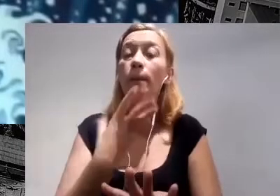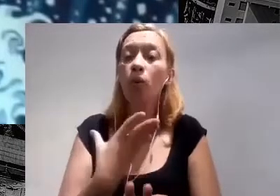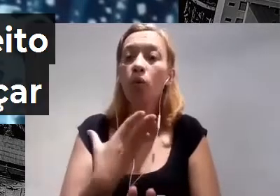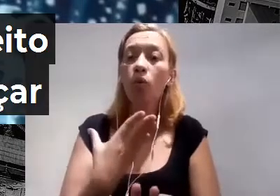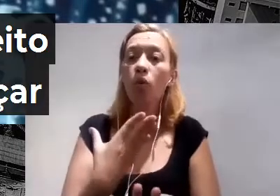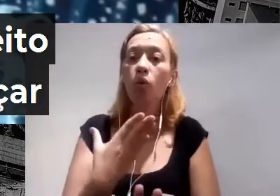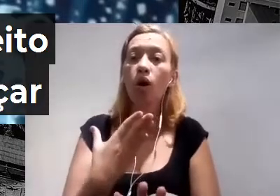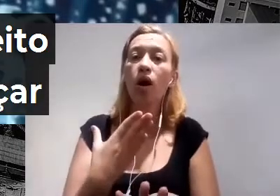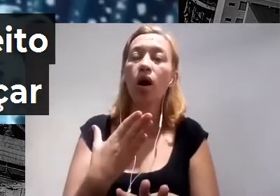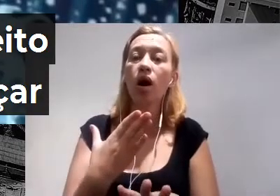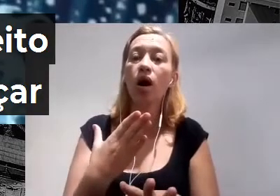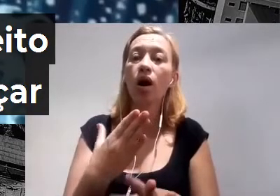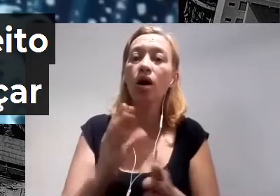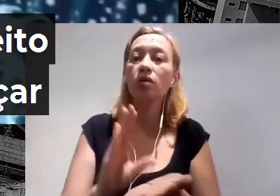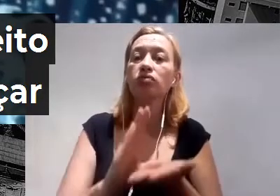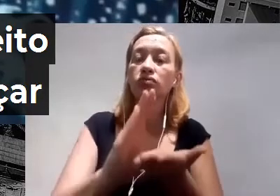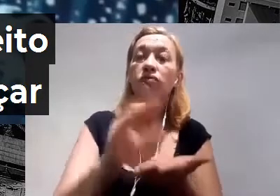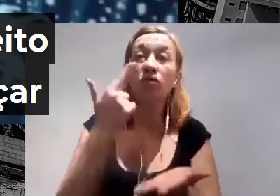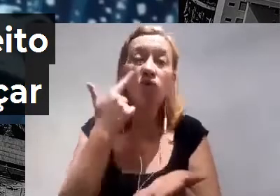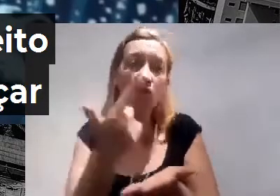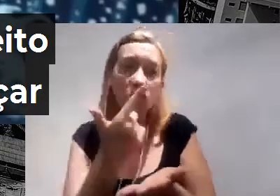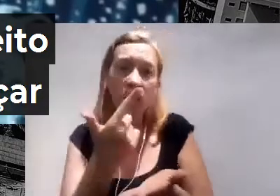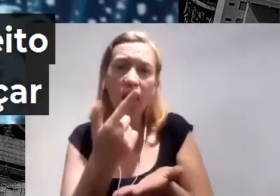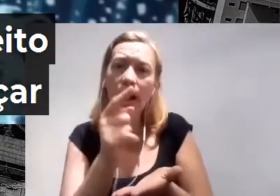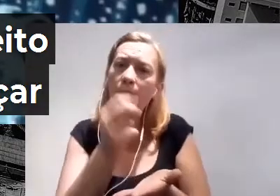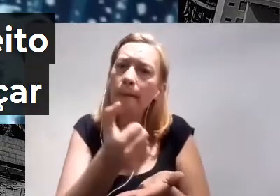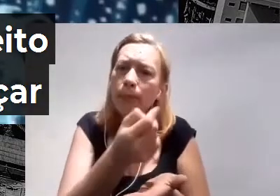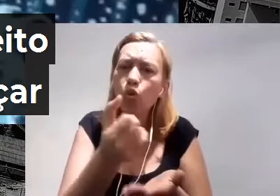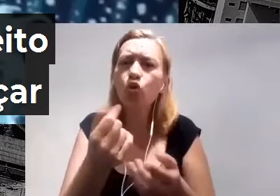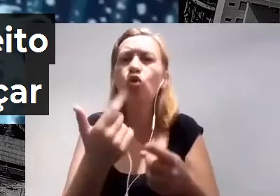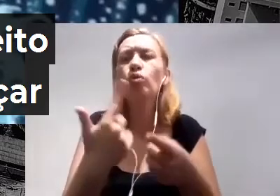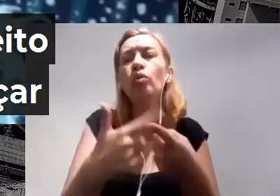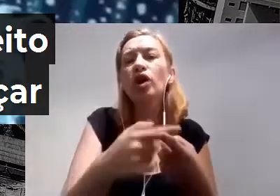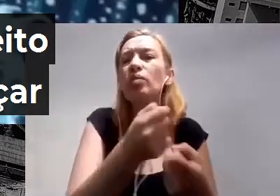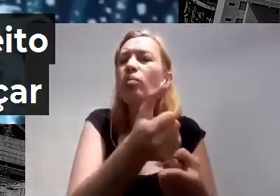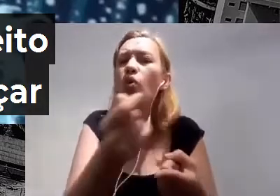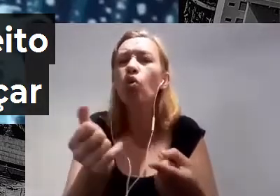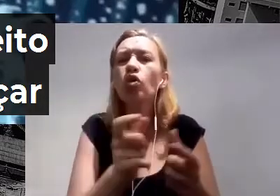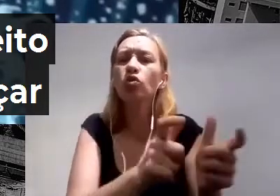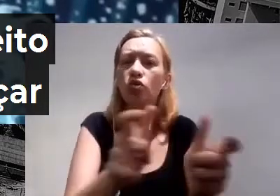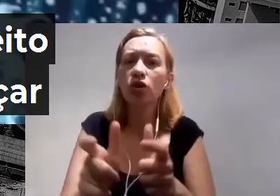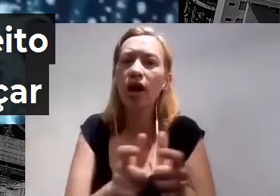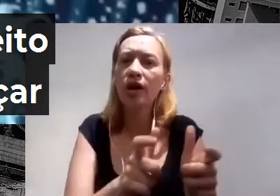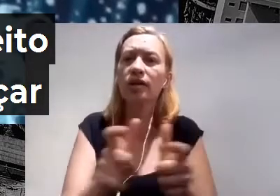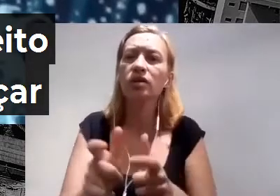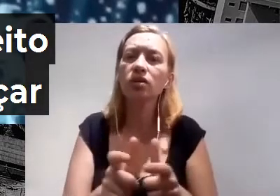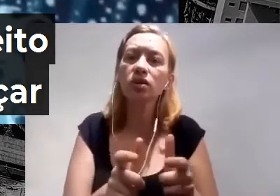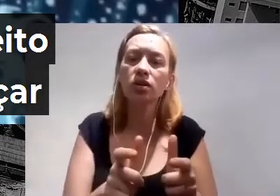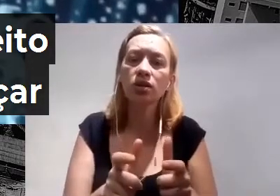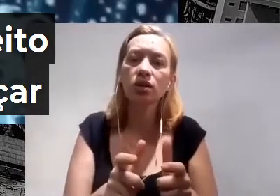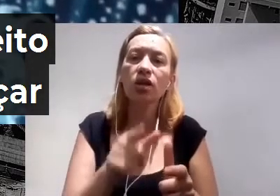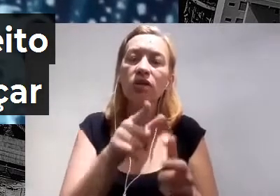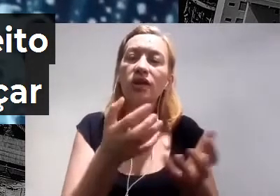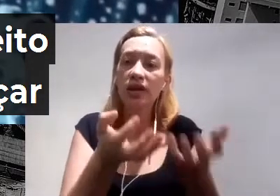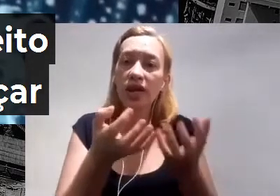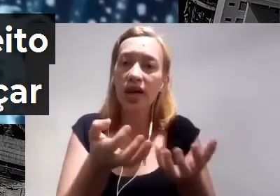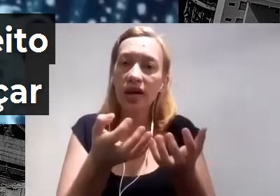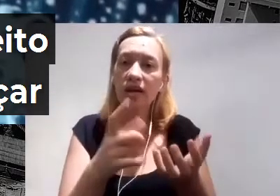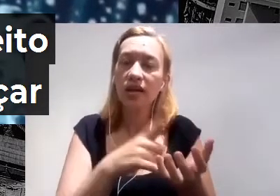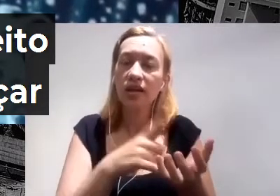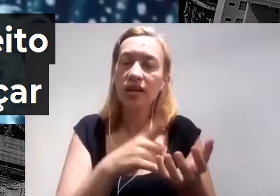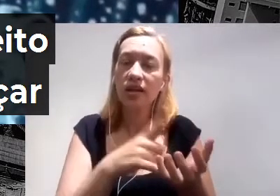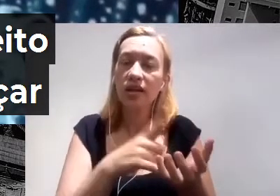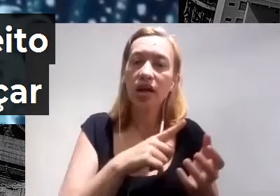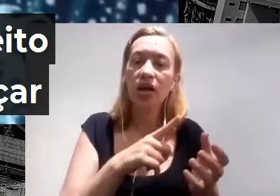geographic area. If you want to have green corridors or really start alleviating the heat island effect for the